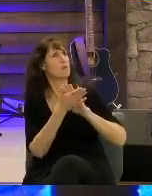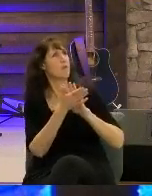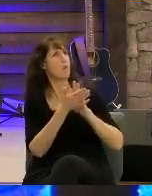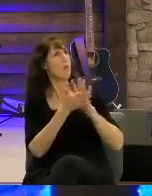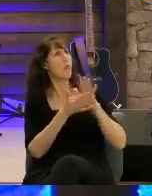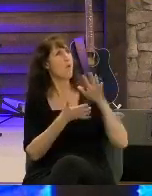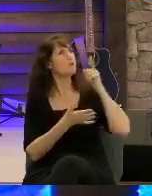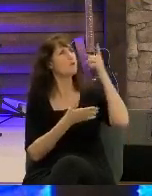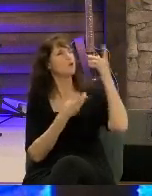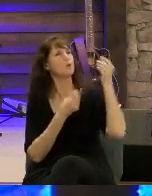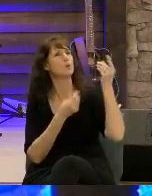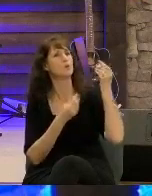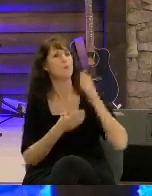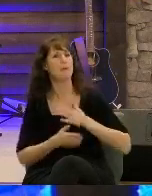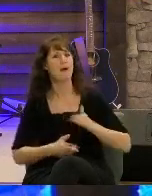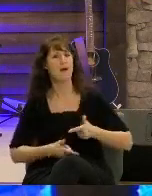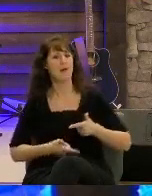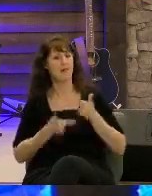my life.